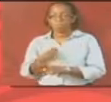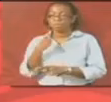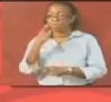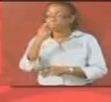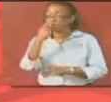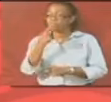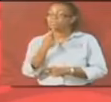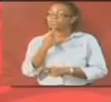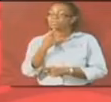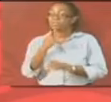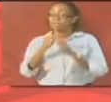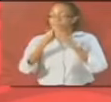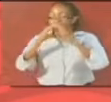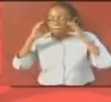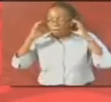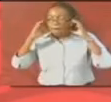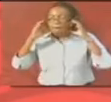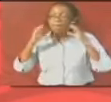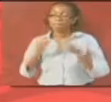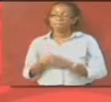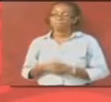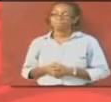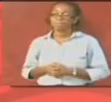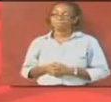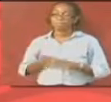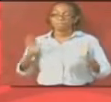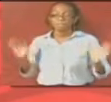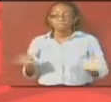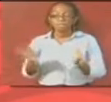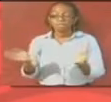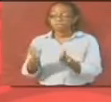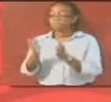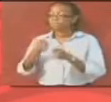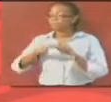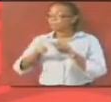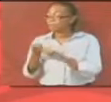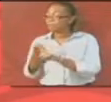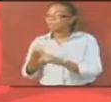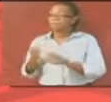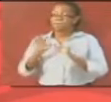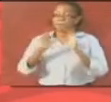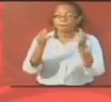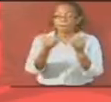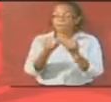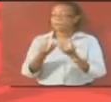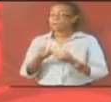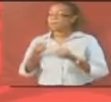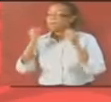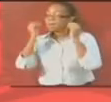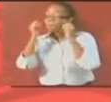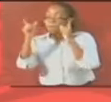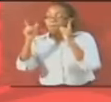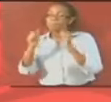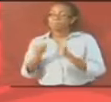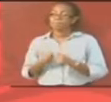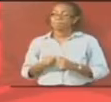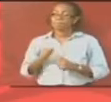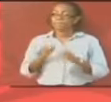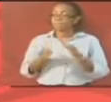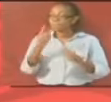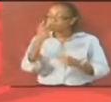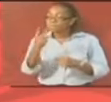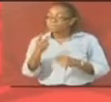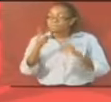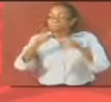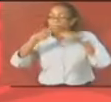it's well-fitting. Encourage your friends and family to stay vigilant. If you see them slipping up, remind them and encourage them